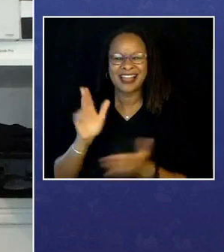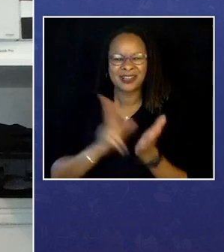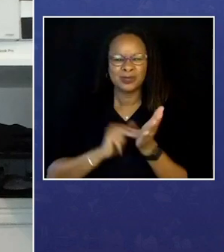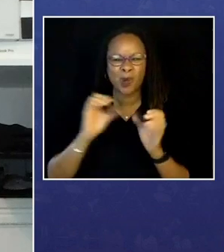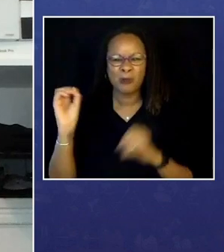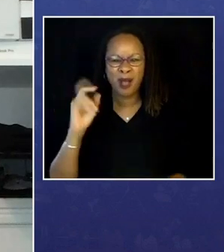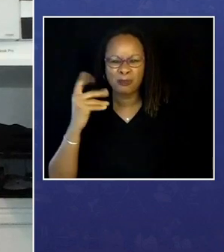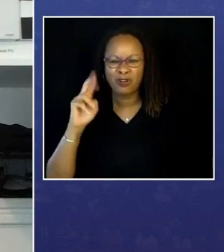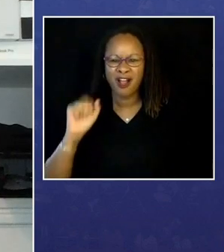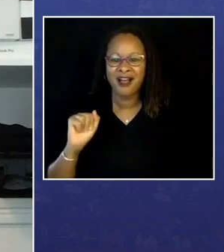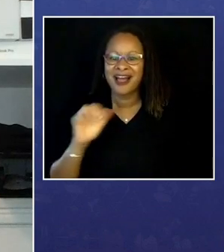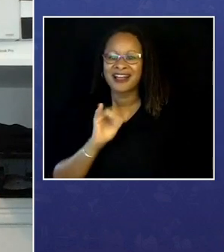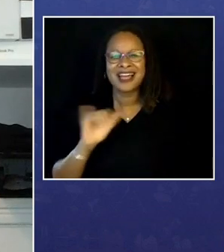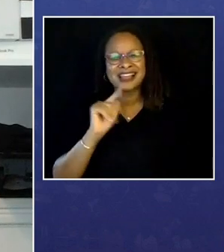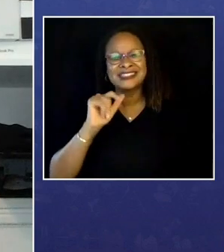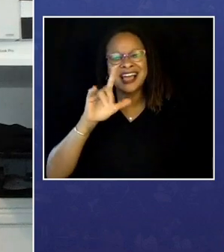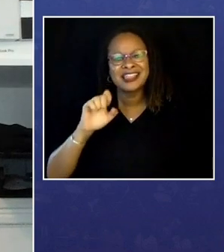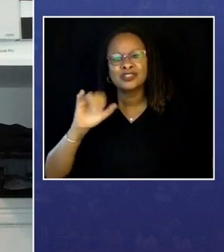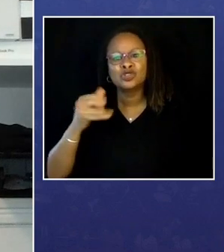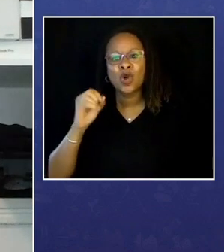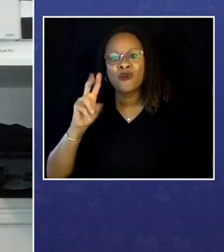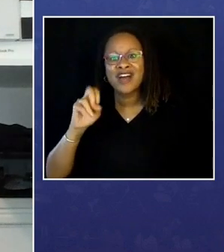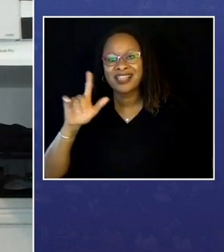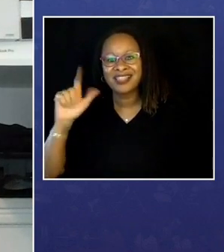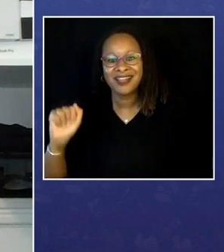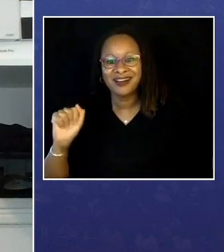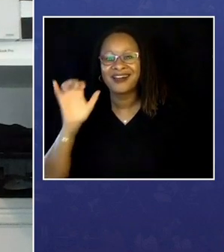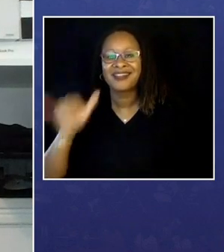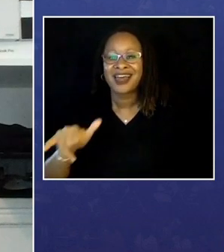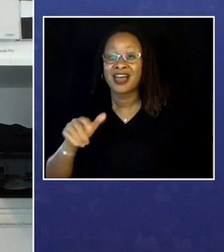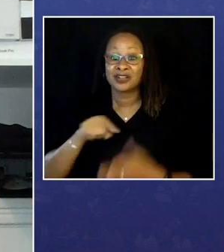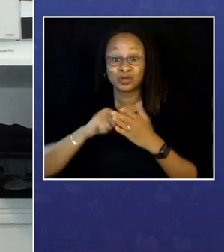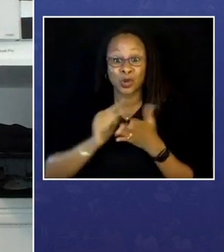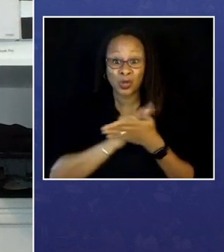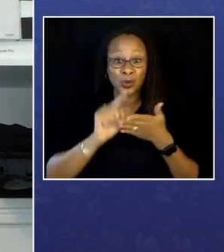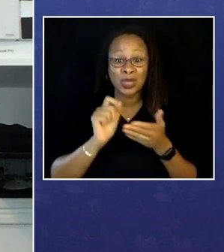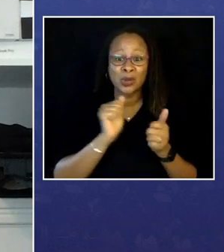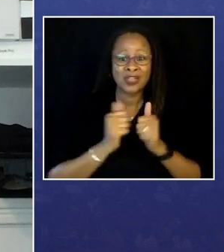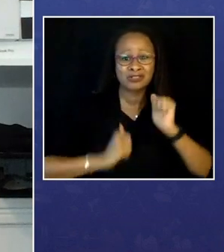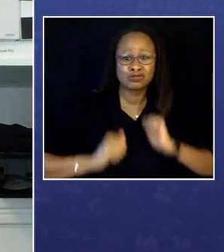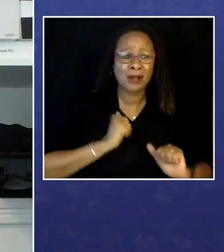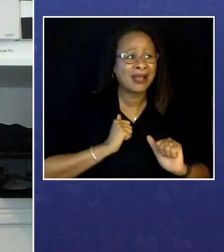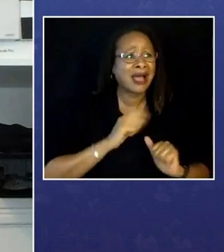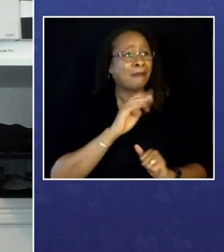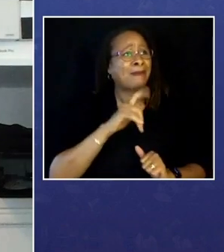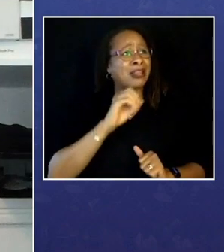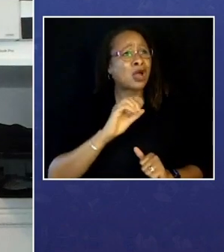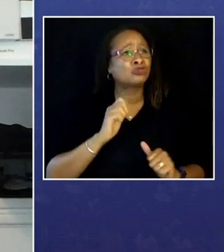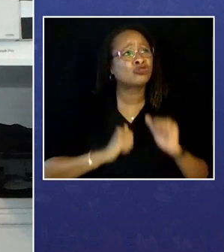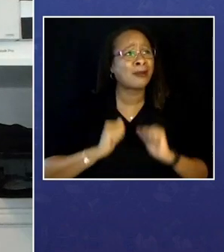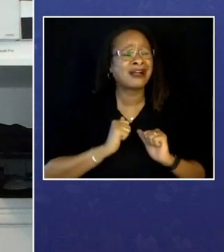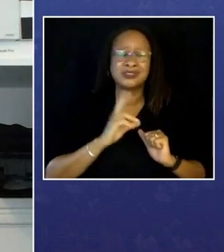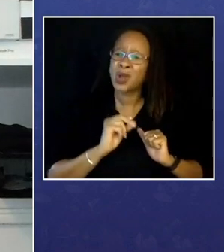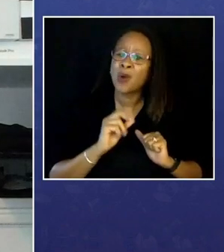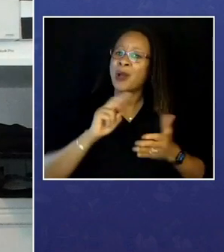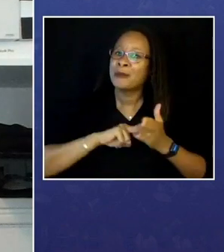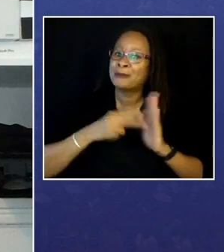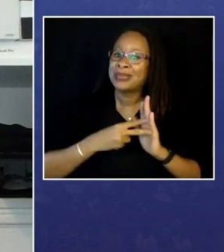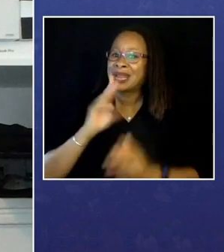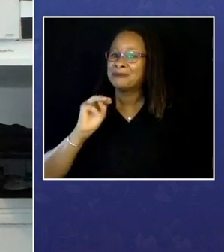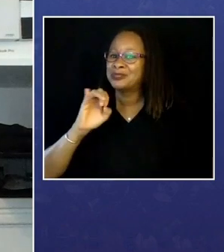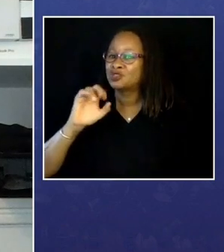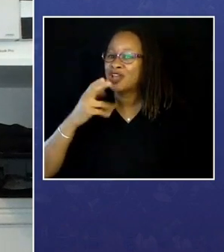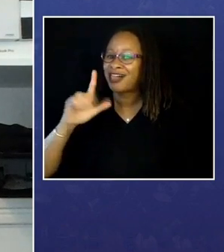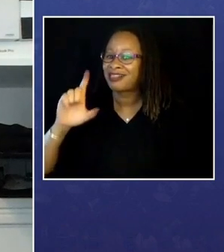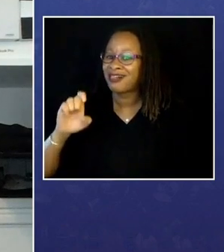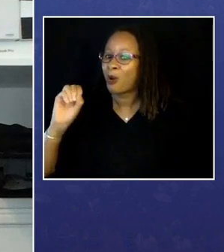call it a telejovela. We started the week with melodrama. Wait, did I say melodrama? No, I meant